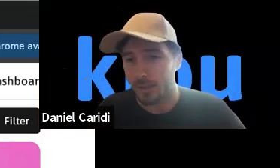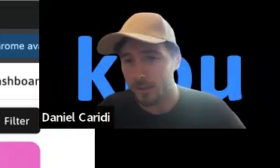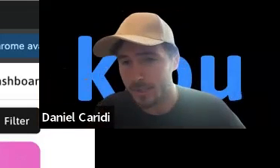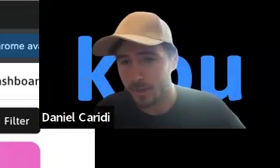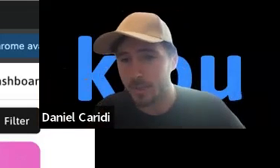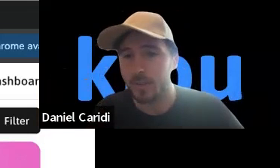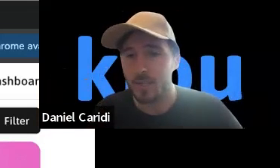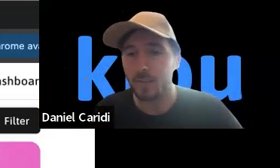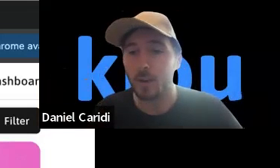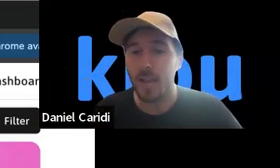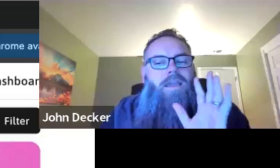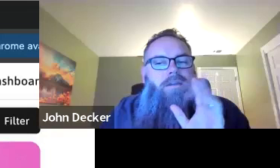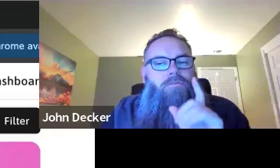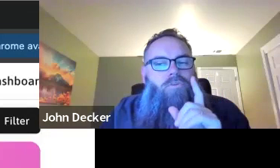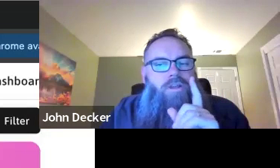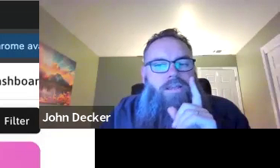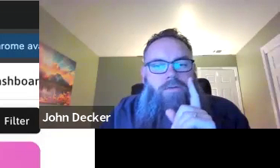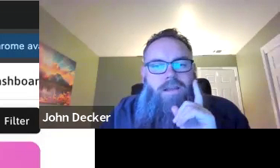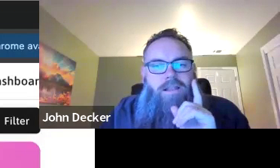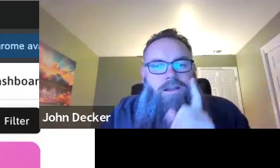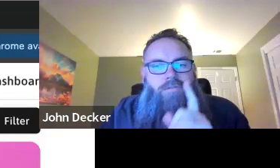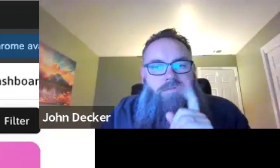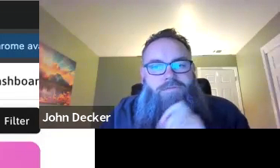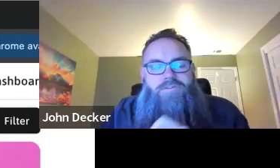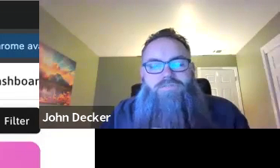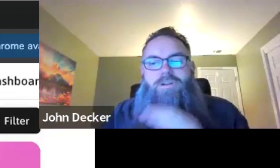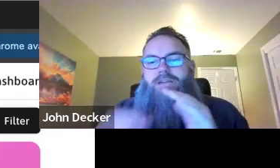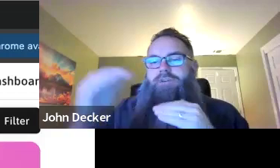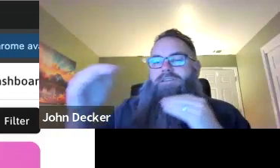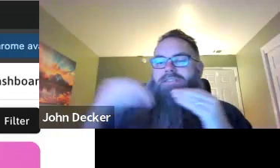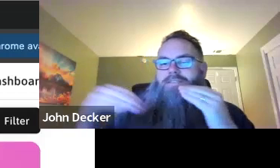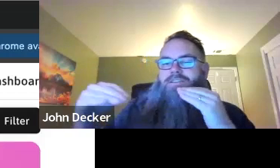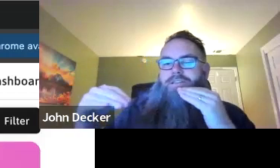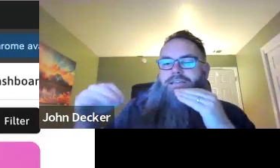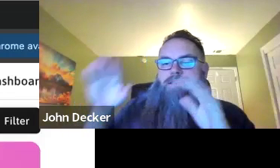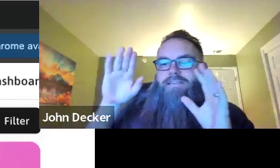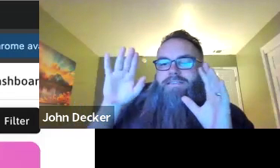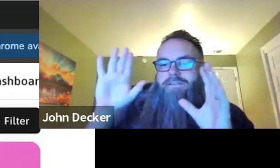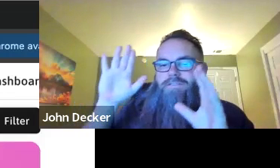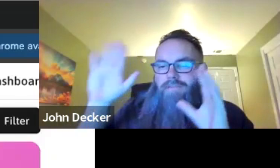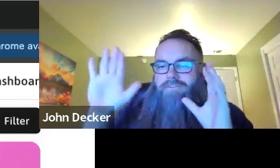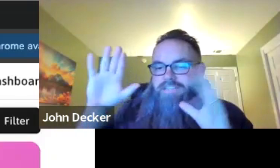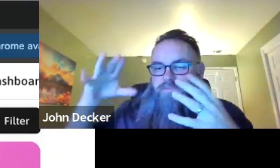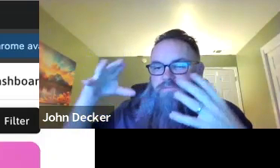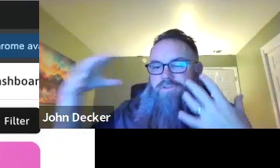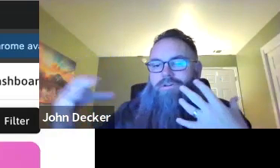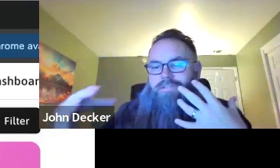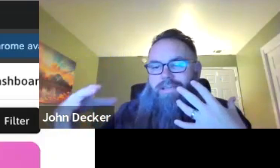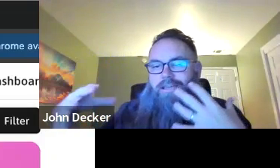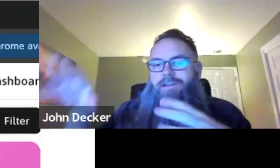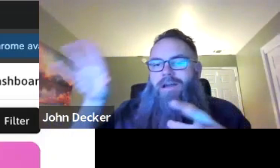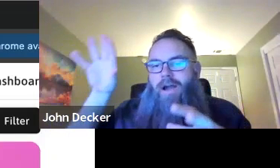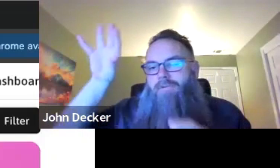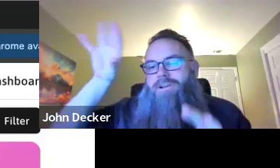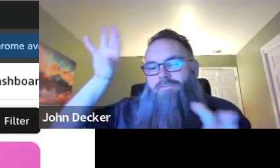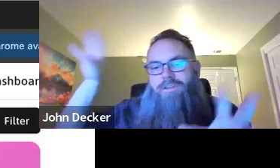reporting. This is great. And real quickly, and I want to clarify for folks that we're not doing this necessarily as a sales advertisement for you all